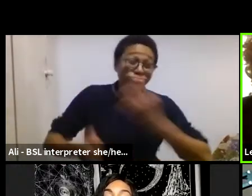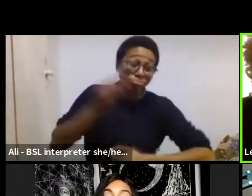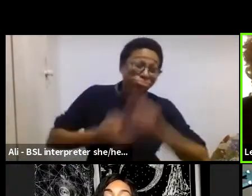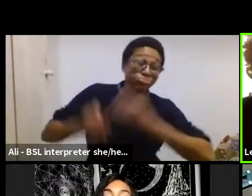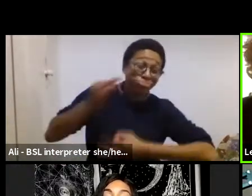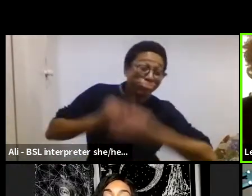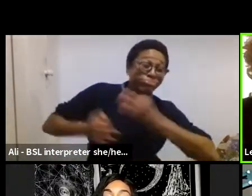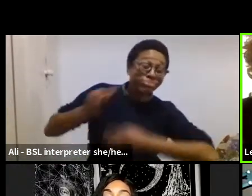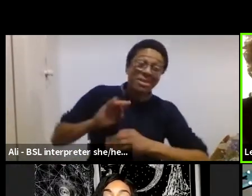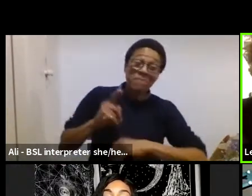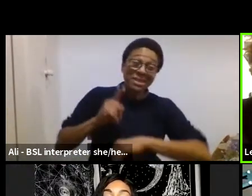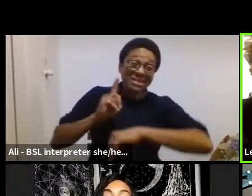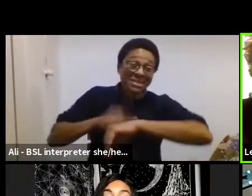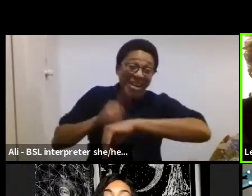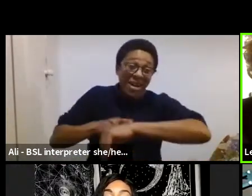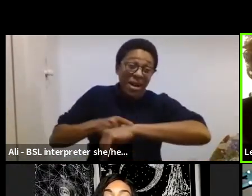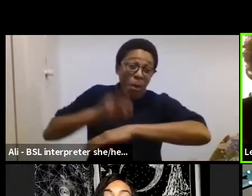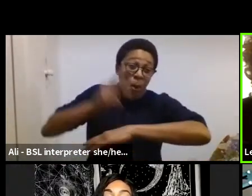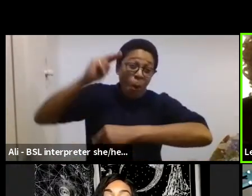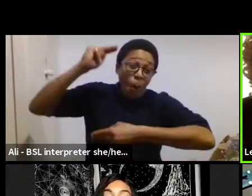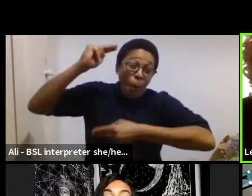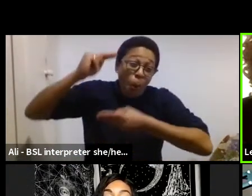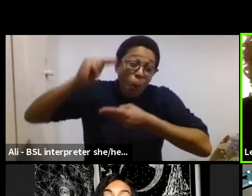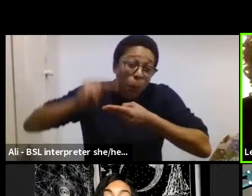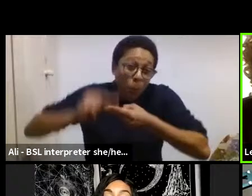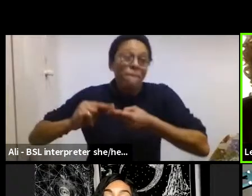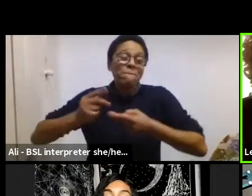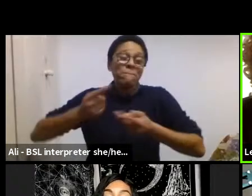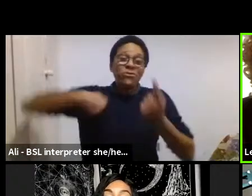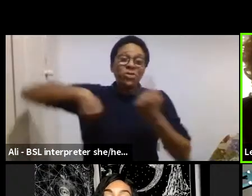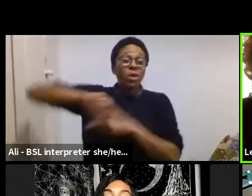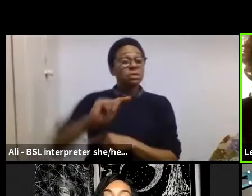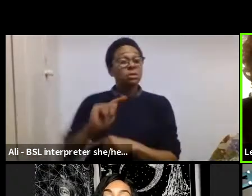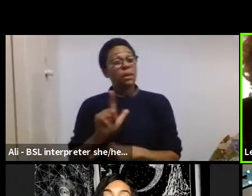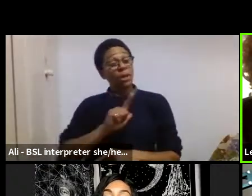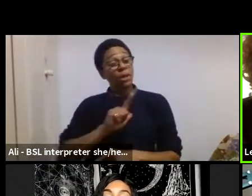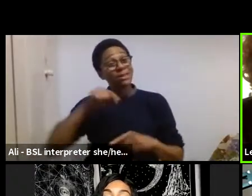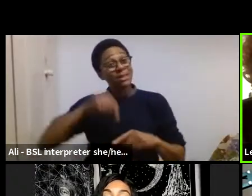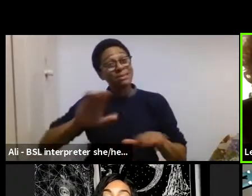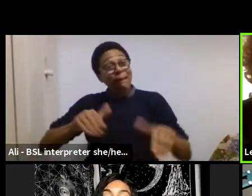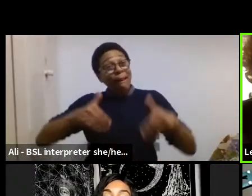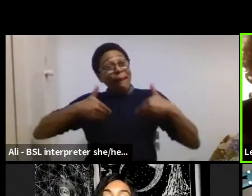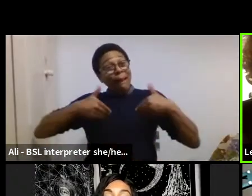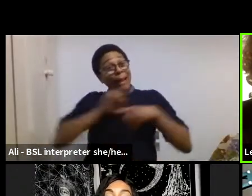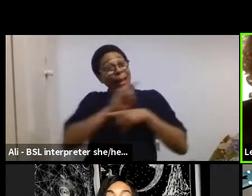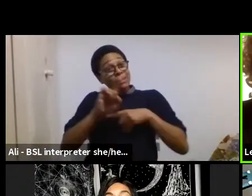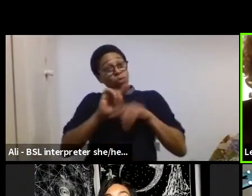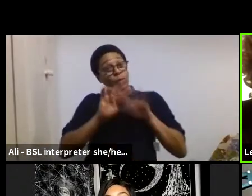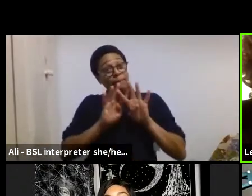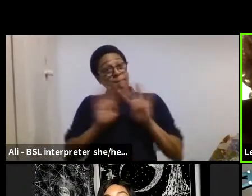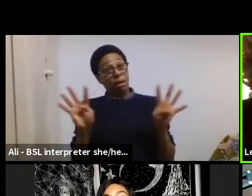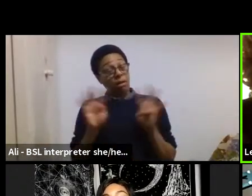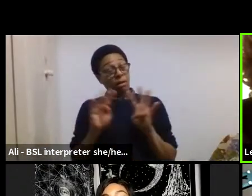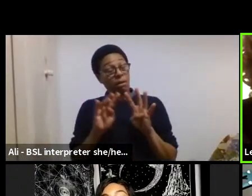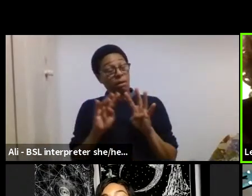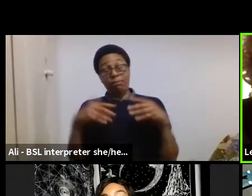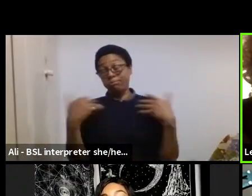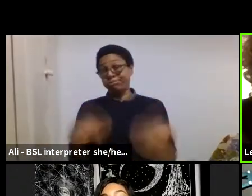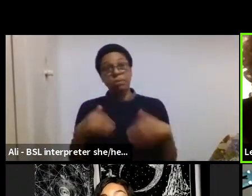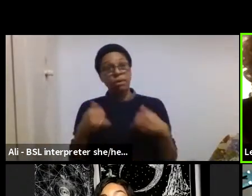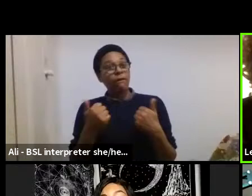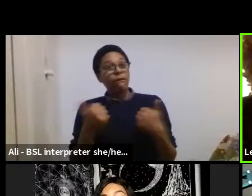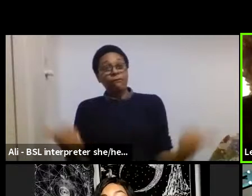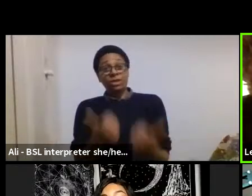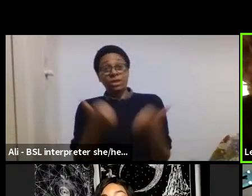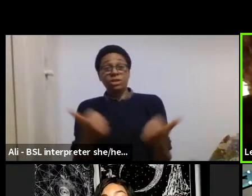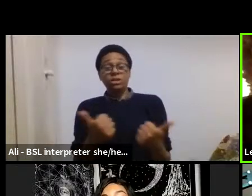unfortunately out of time for this Ace Week panel. So I am going to round up and say a massive